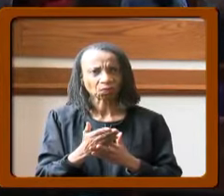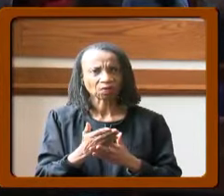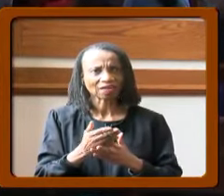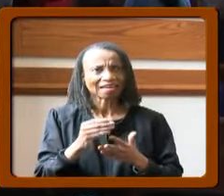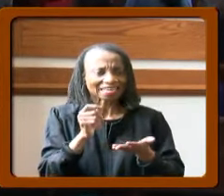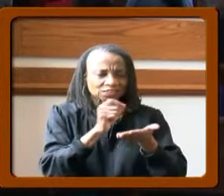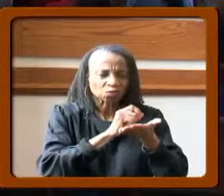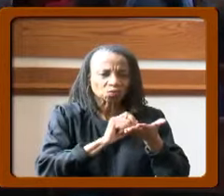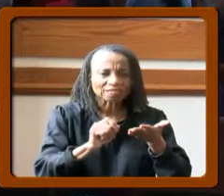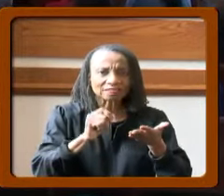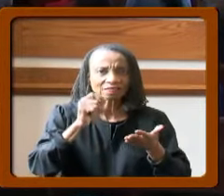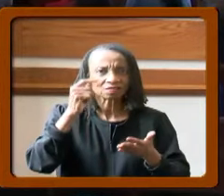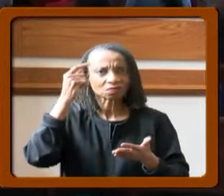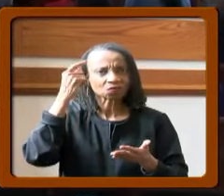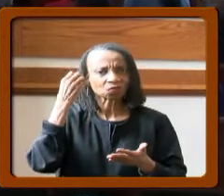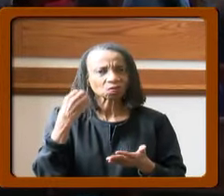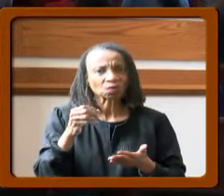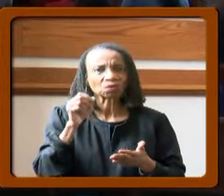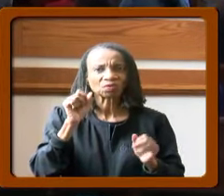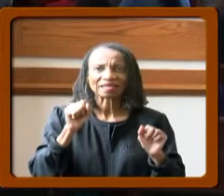Jesus.